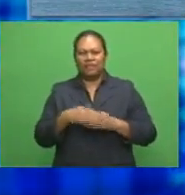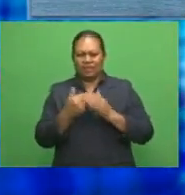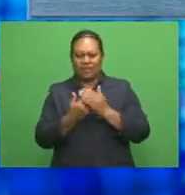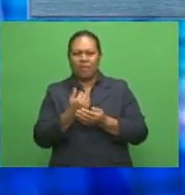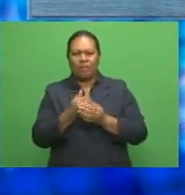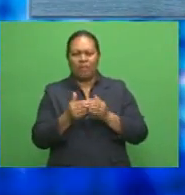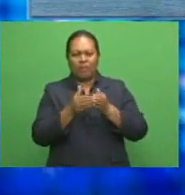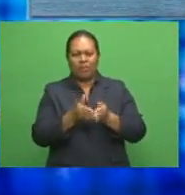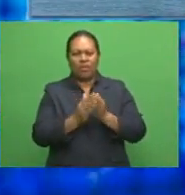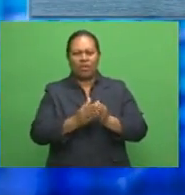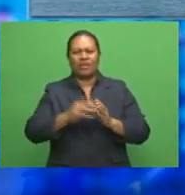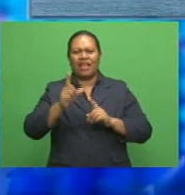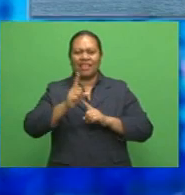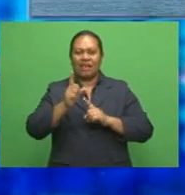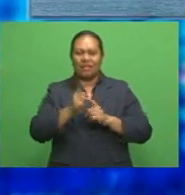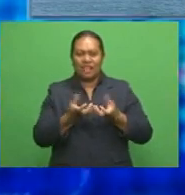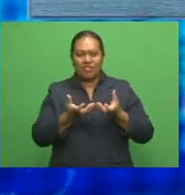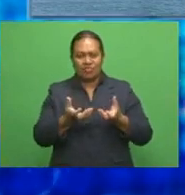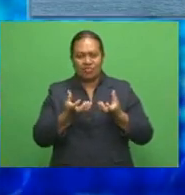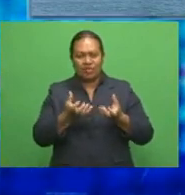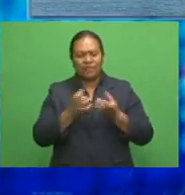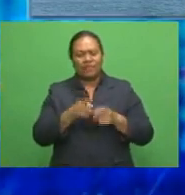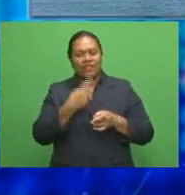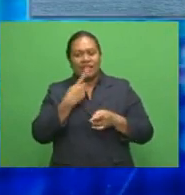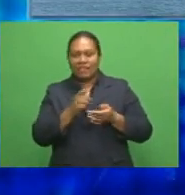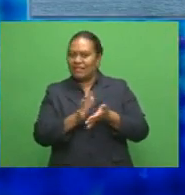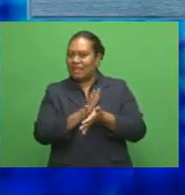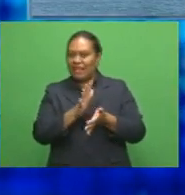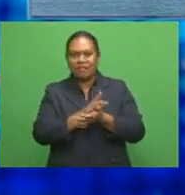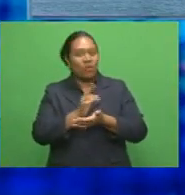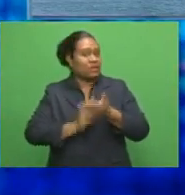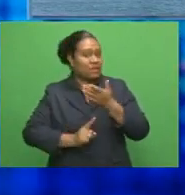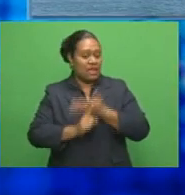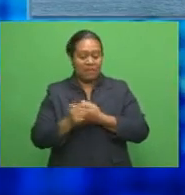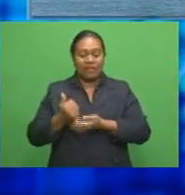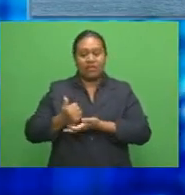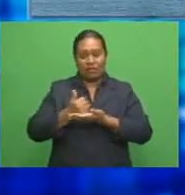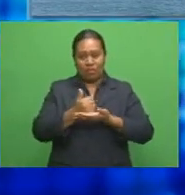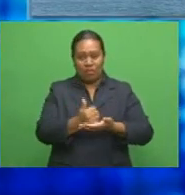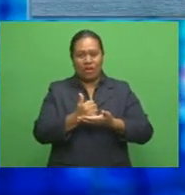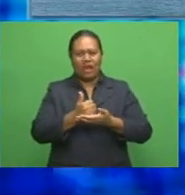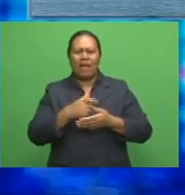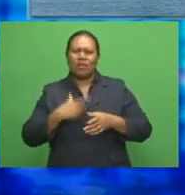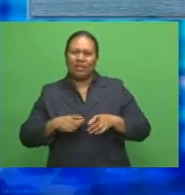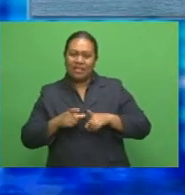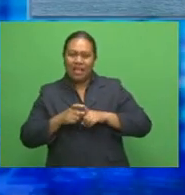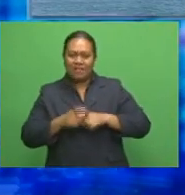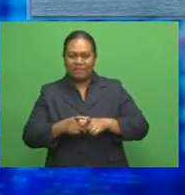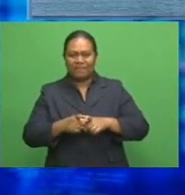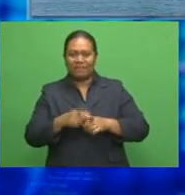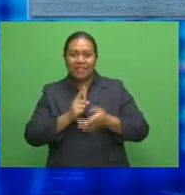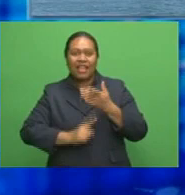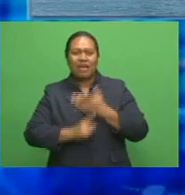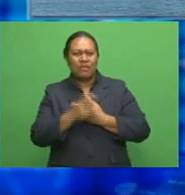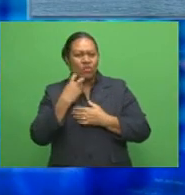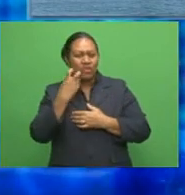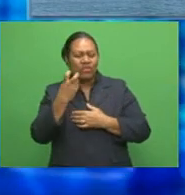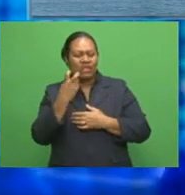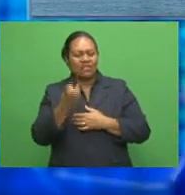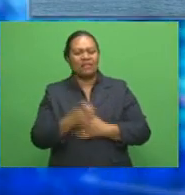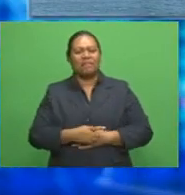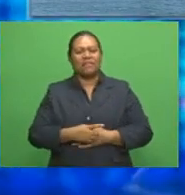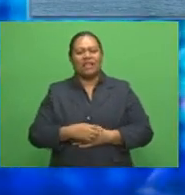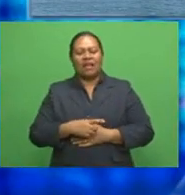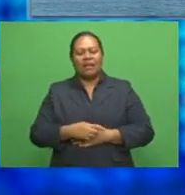still coming to terms with the overwhelming support shown by locals during times of hardships faced by the tourism industry due to the